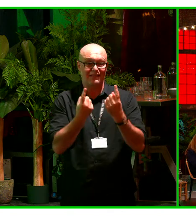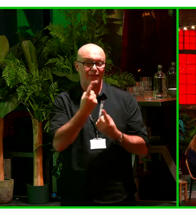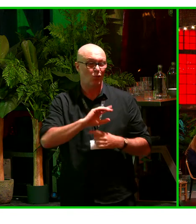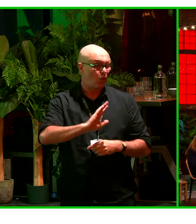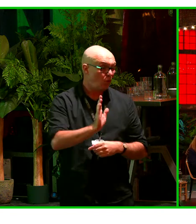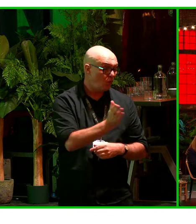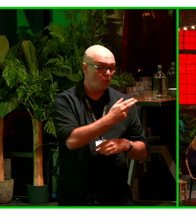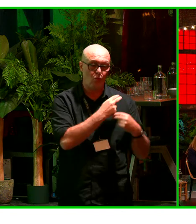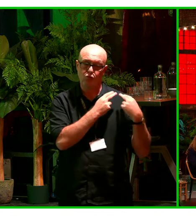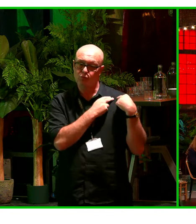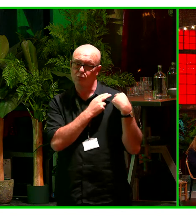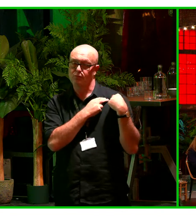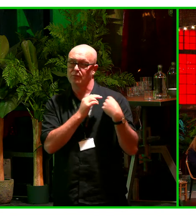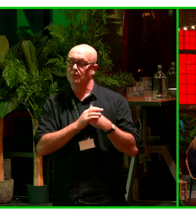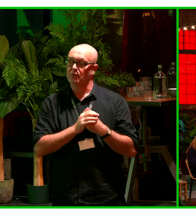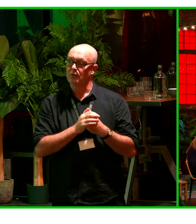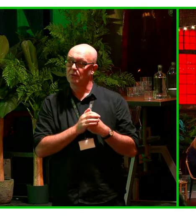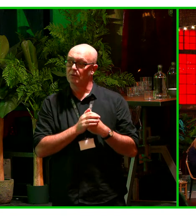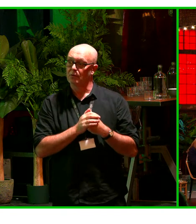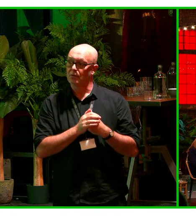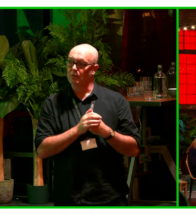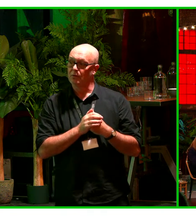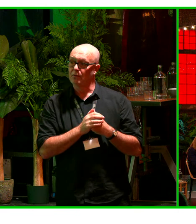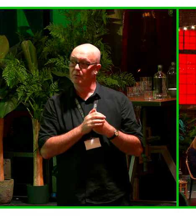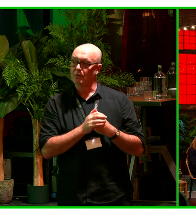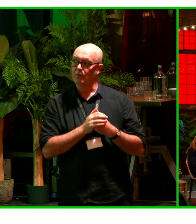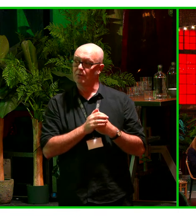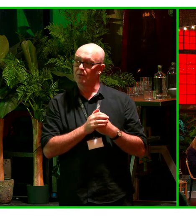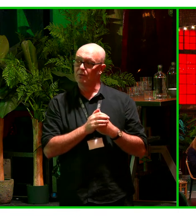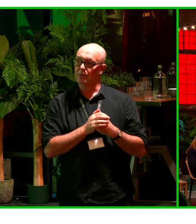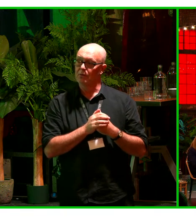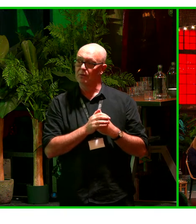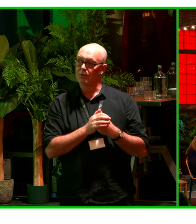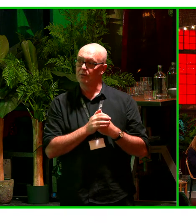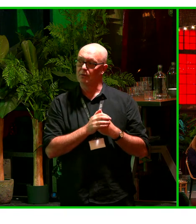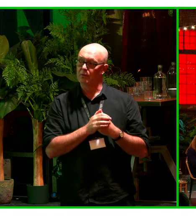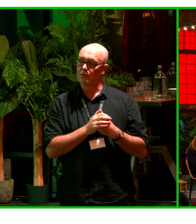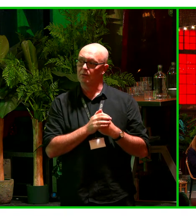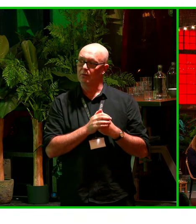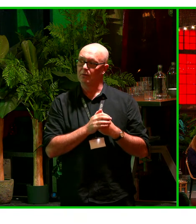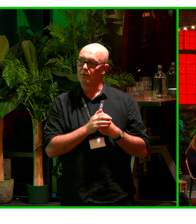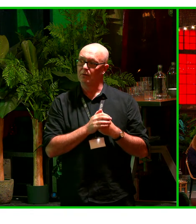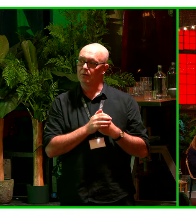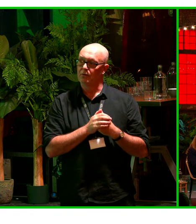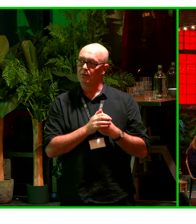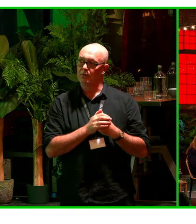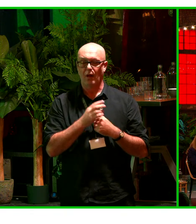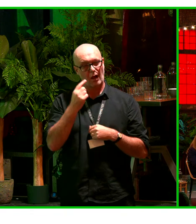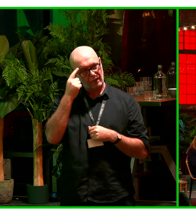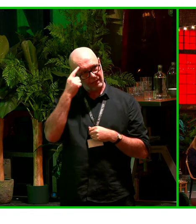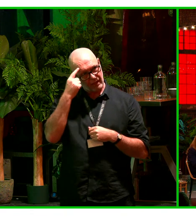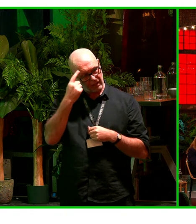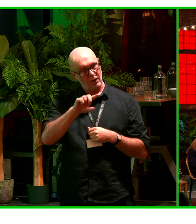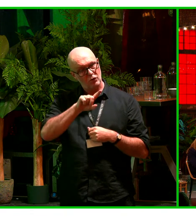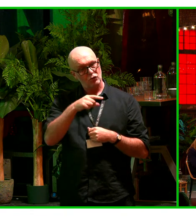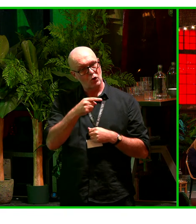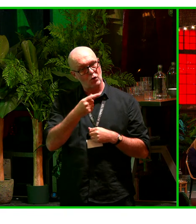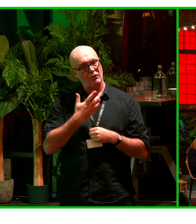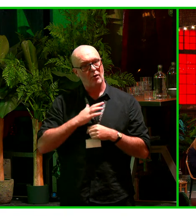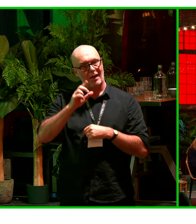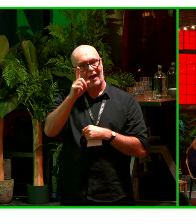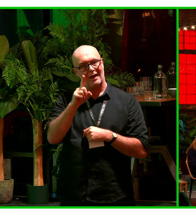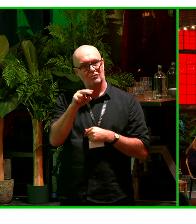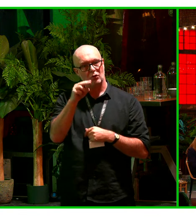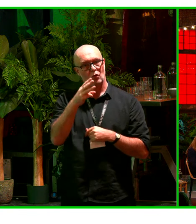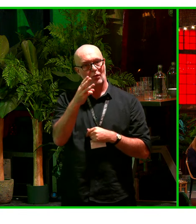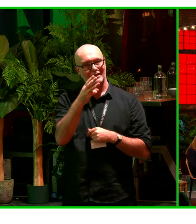as well. I really liked what one of the other panel members was saying. I think it might have been Johnny from Electricity Northwest. It's really